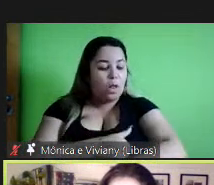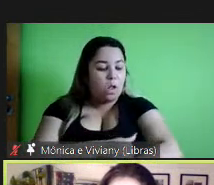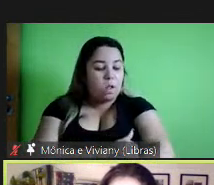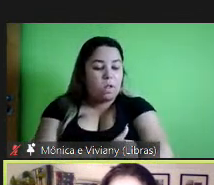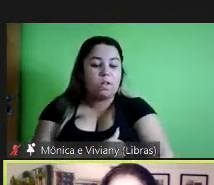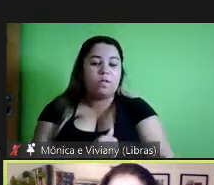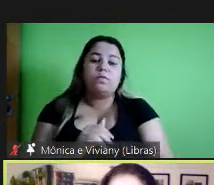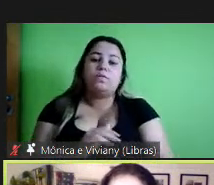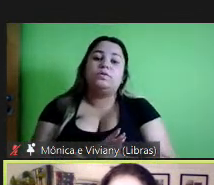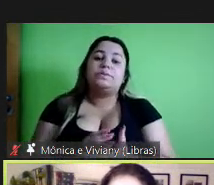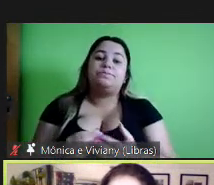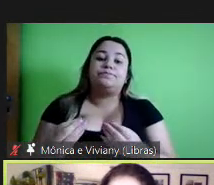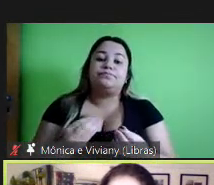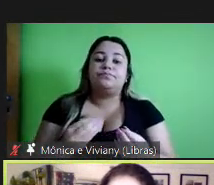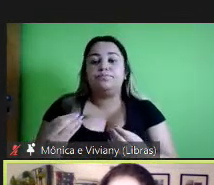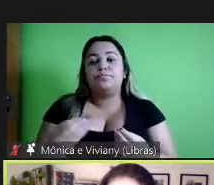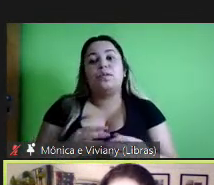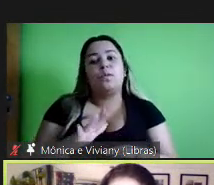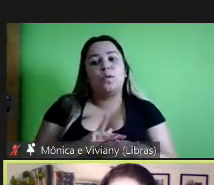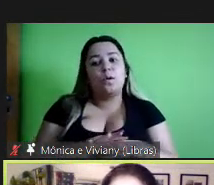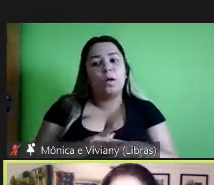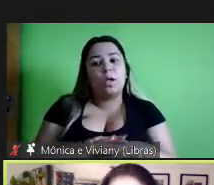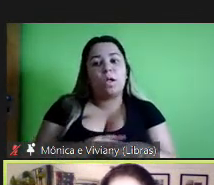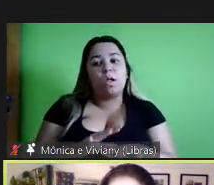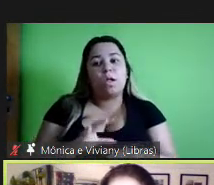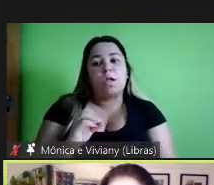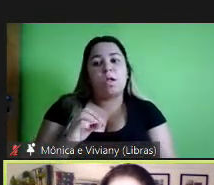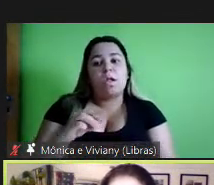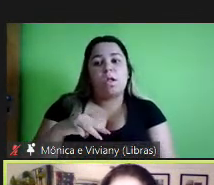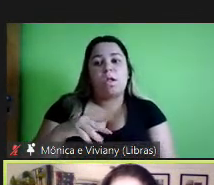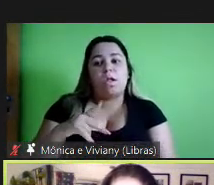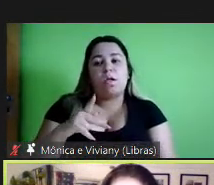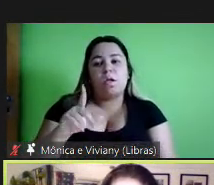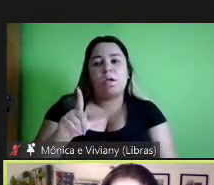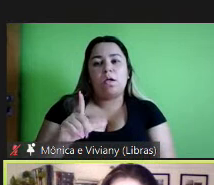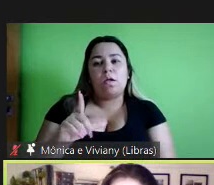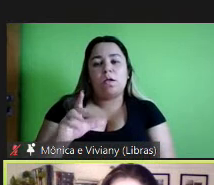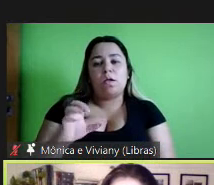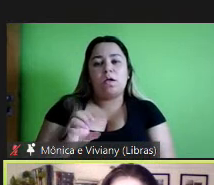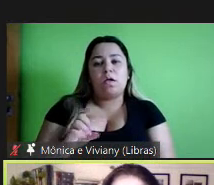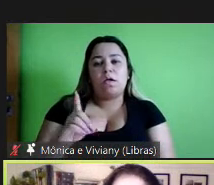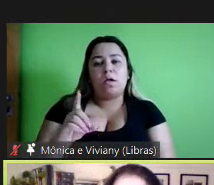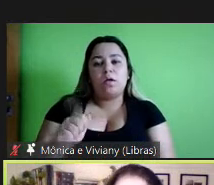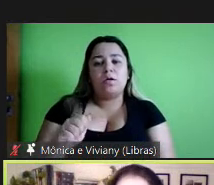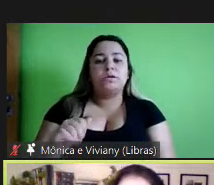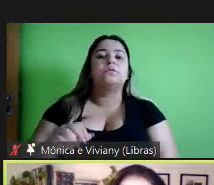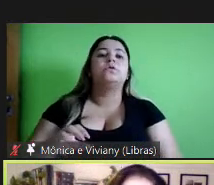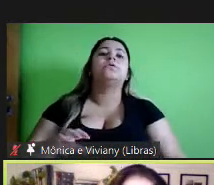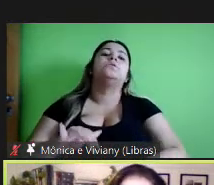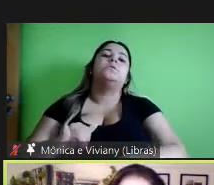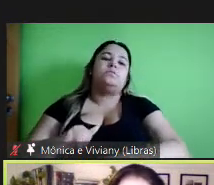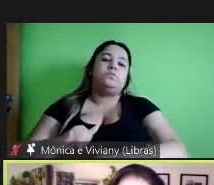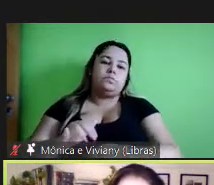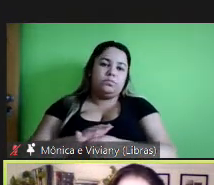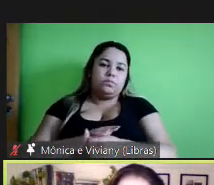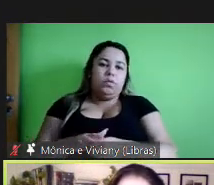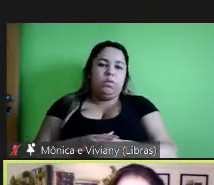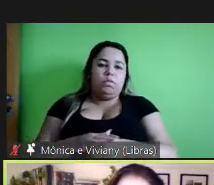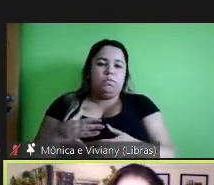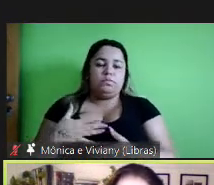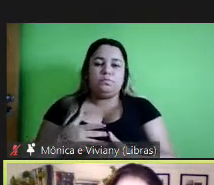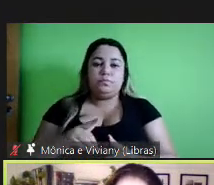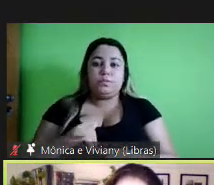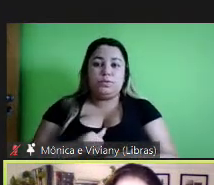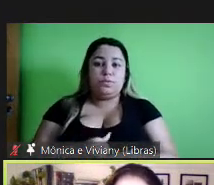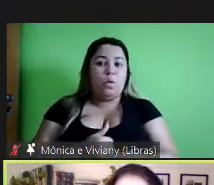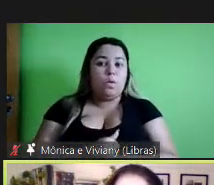chronic disease characterized by abnormal or excessive body fat that impairs health. And the key word in this definition is the